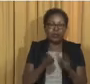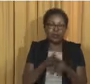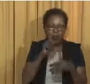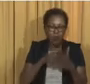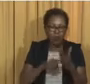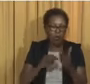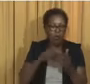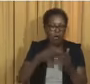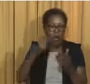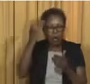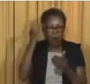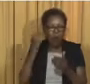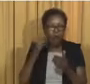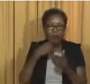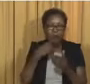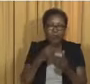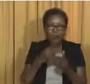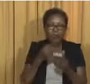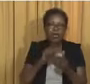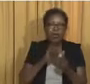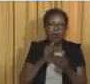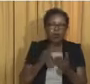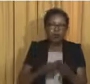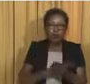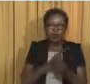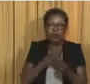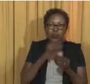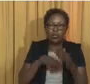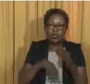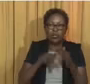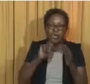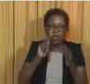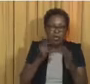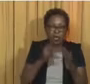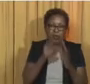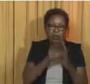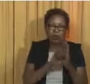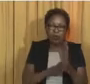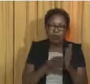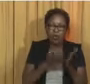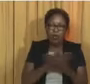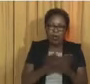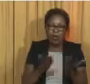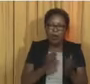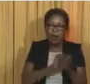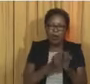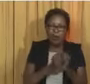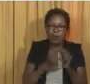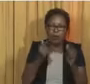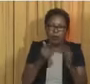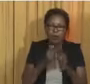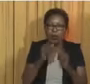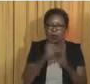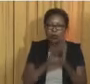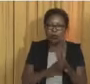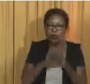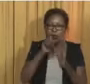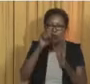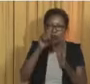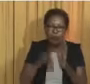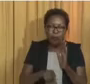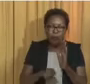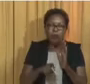Court of Appeal are not applicable in Kenya under the Constitution. Any amendment to the Constitution must be carried